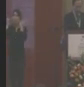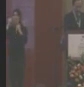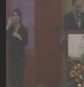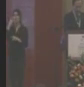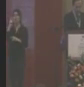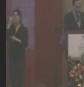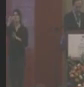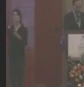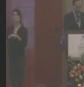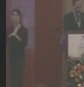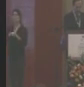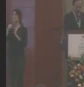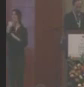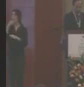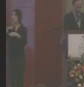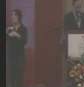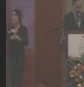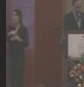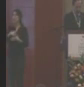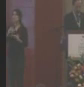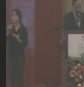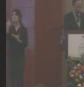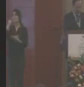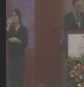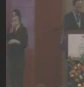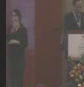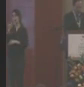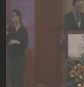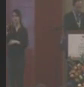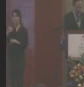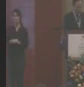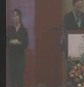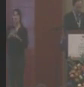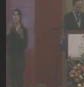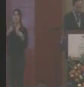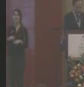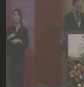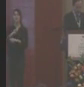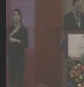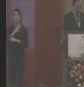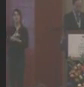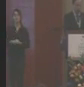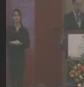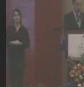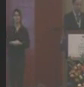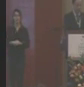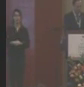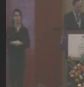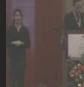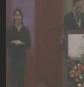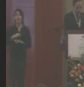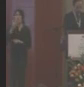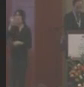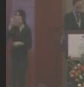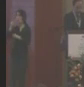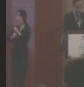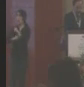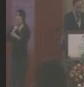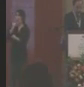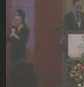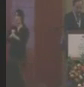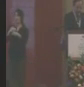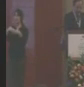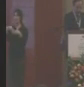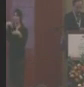by the International Strategy for Disaster Risk Reduction, led by Ms. Margareta Wallström. 4